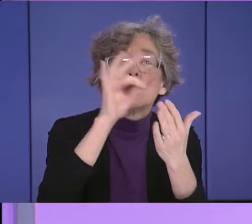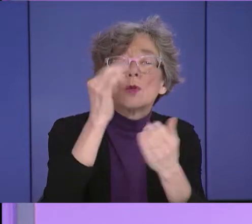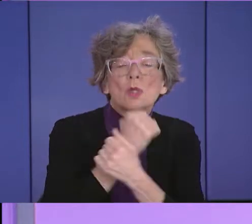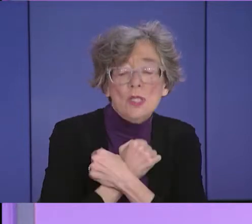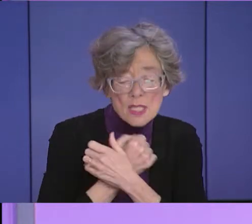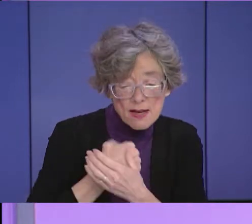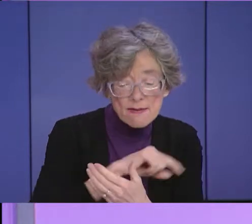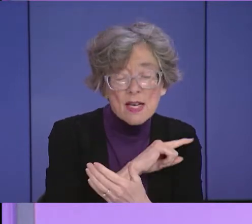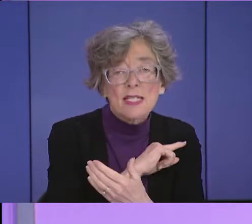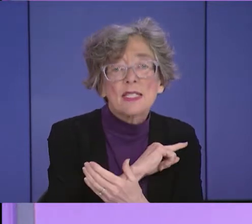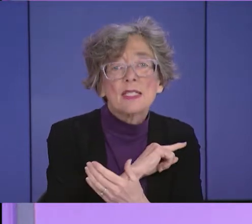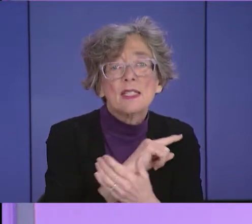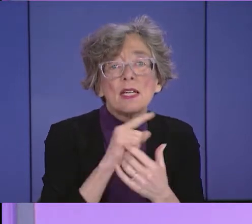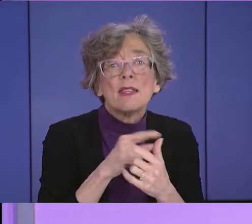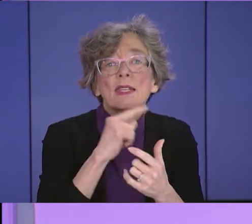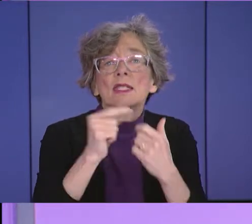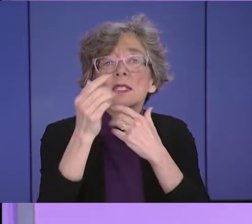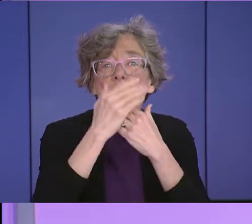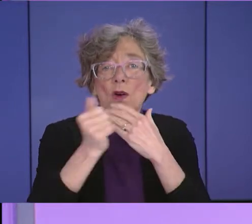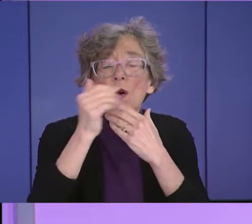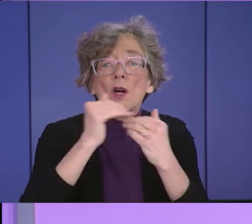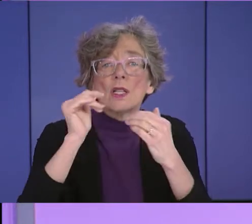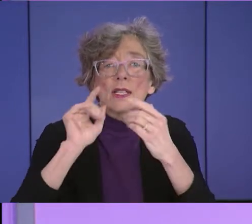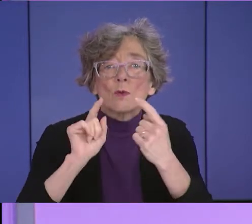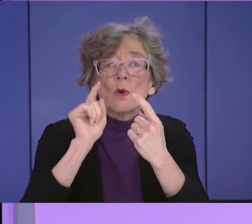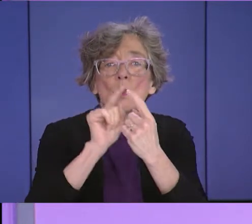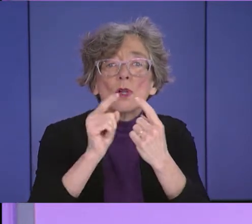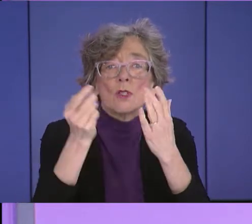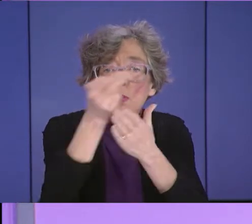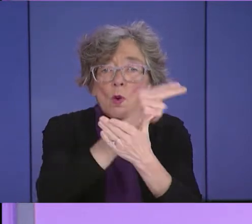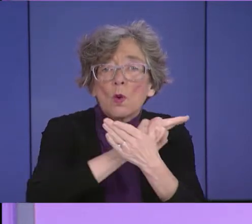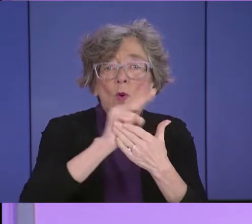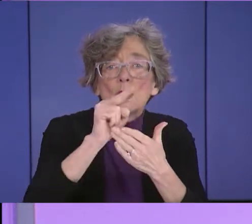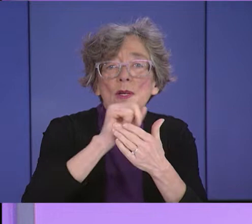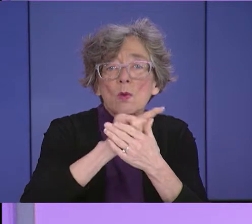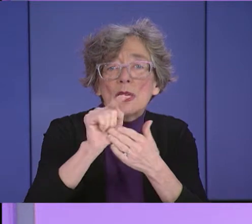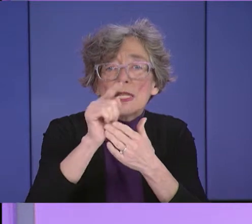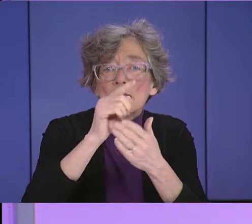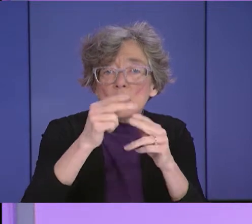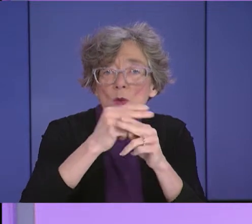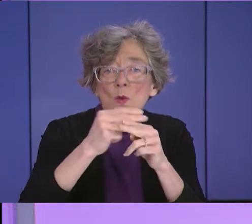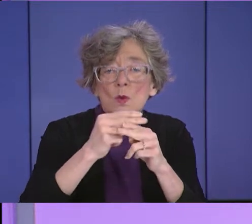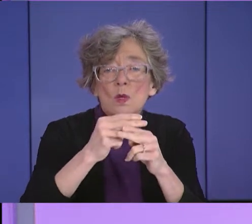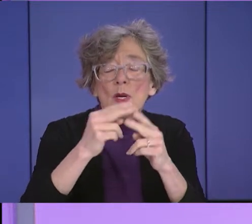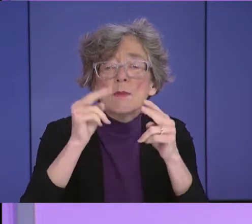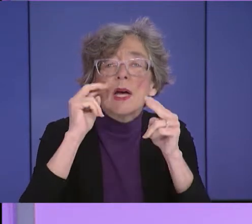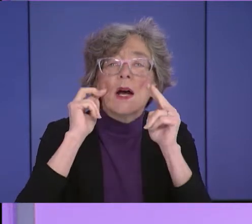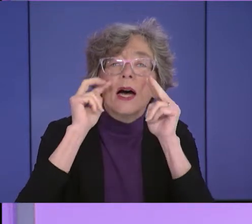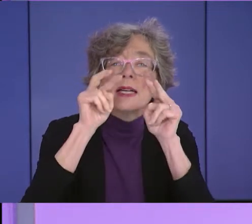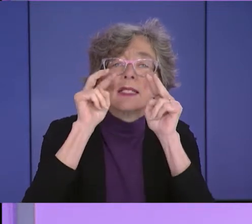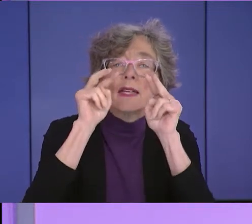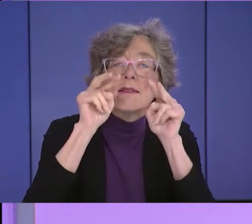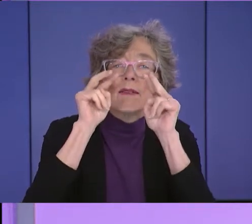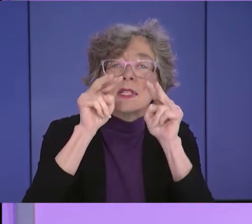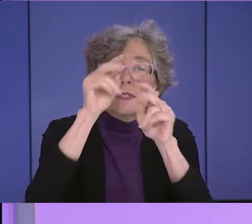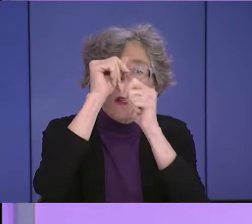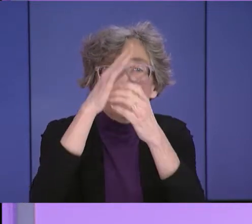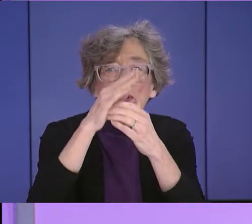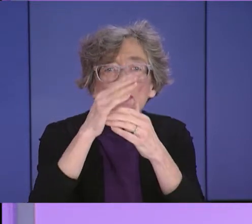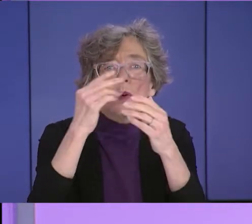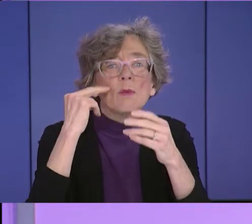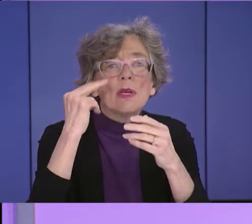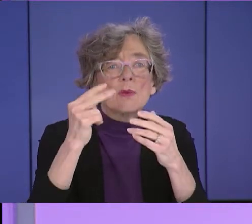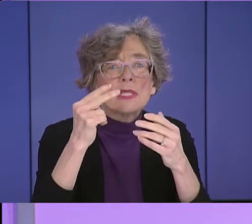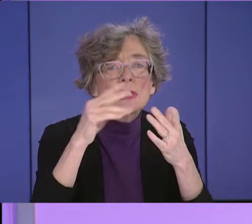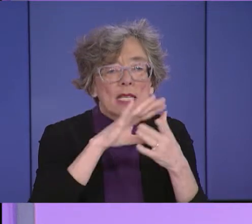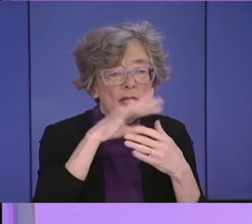us. This is our call as we approach the impending Holy Week. May our eyes stay fixed on the Father, and may we see the